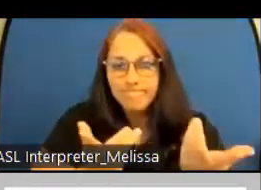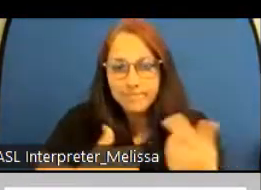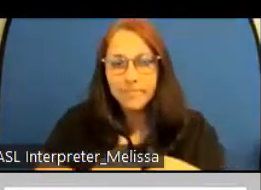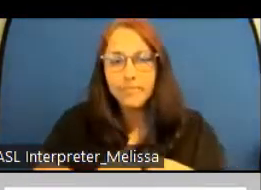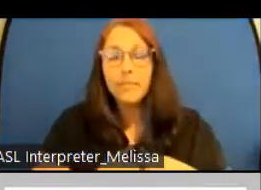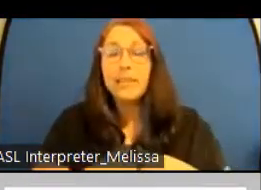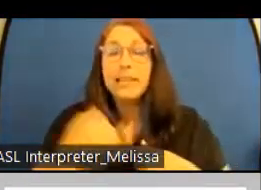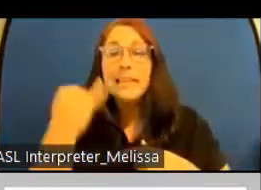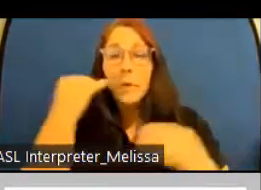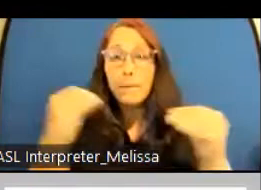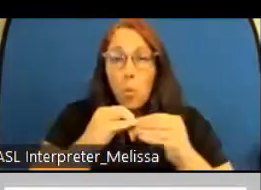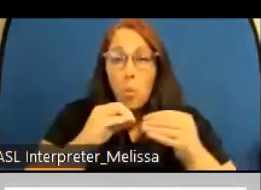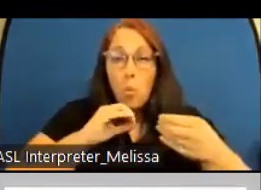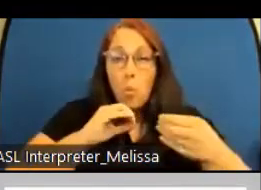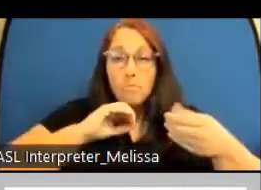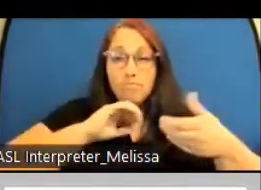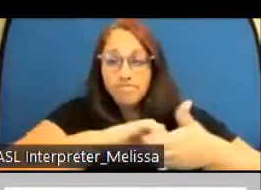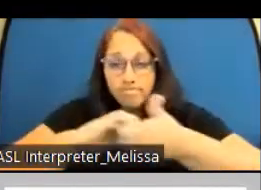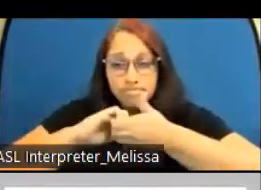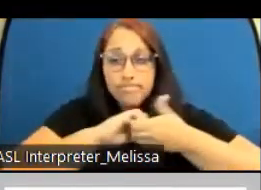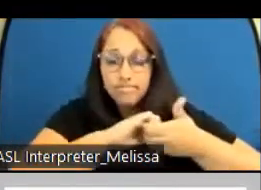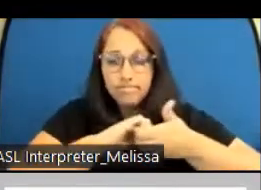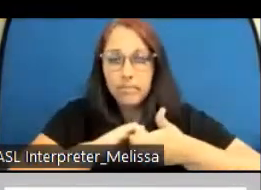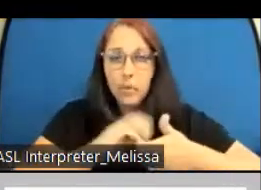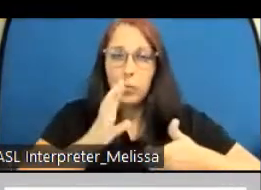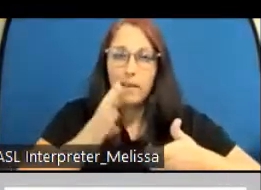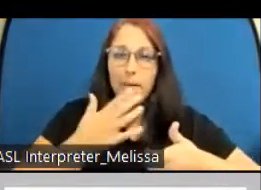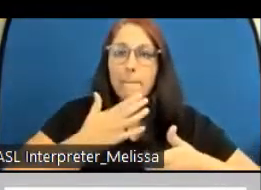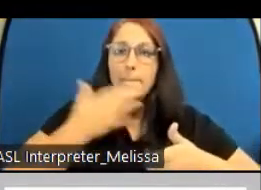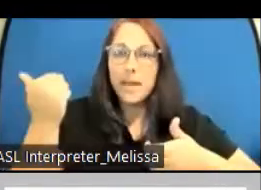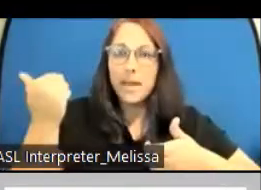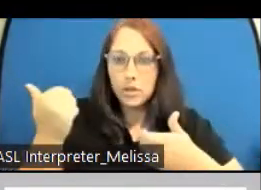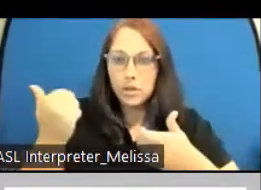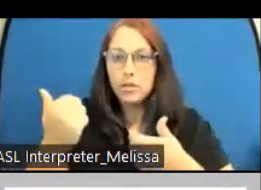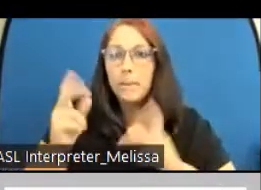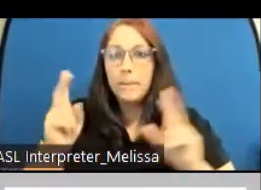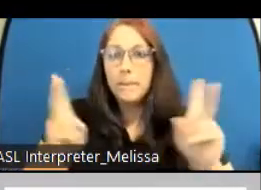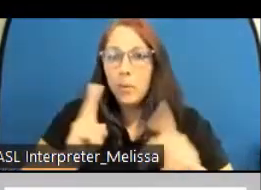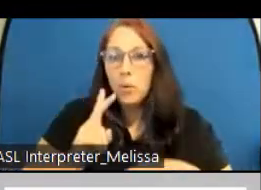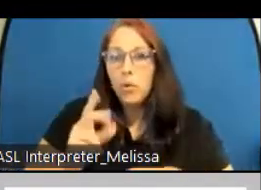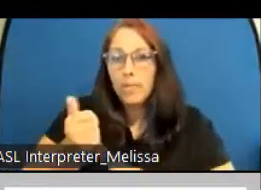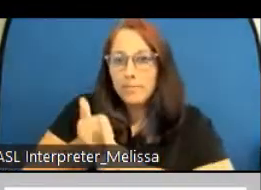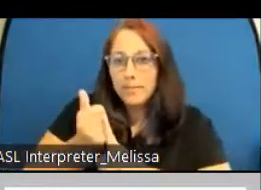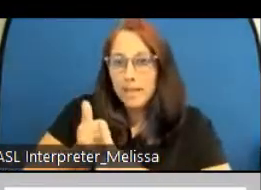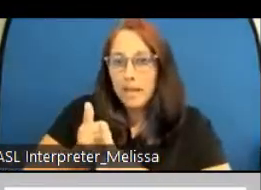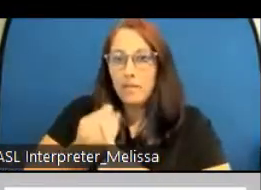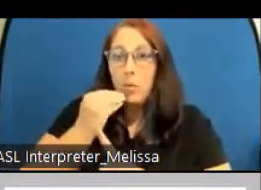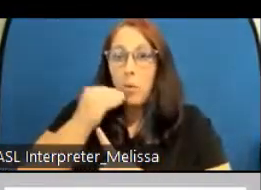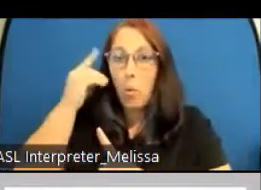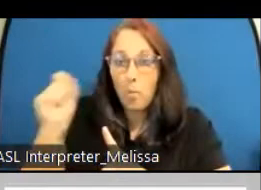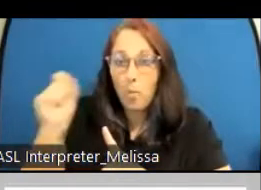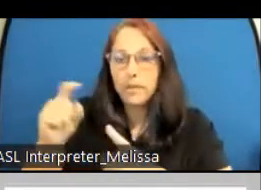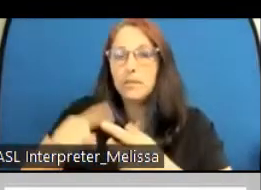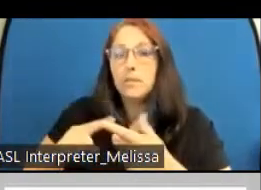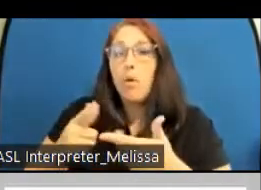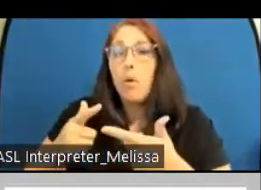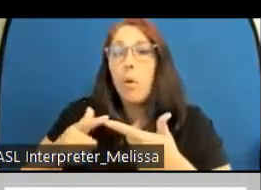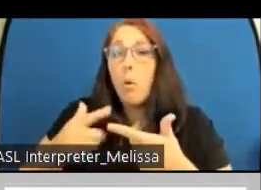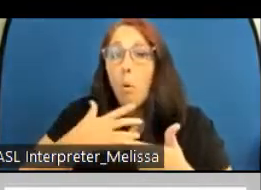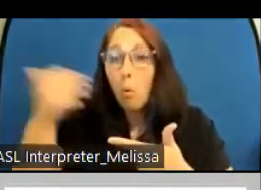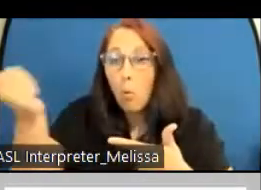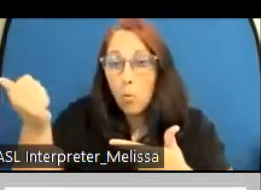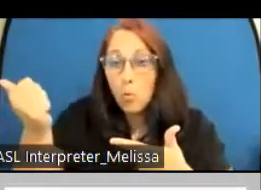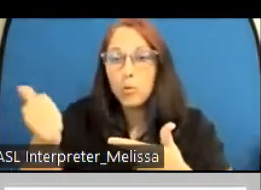enable more people with disabilities, older adults, and people experiencing homelessness to achieve housing stability, live